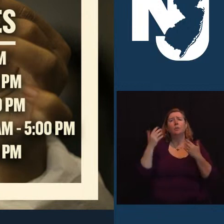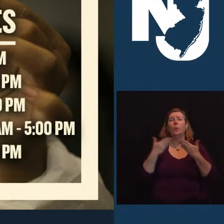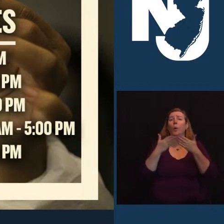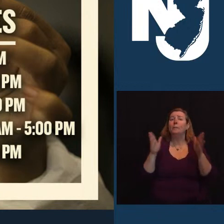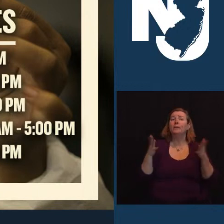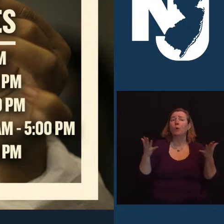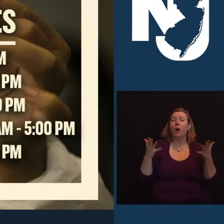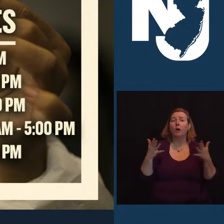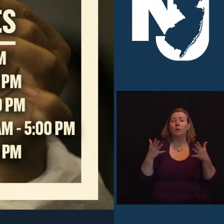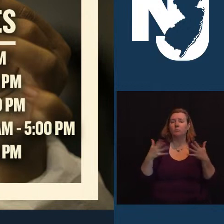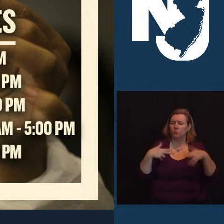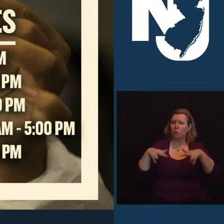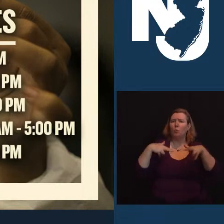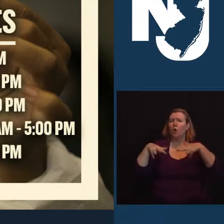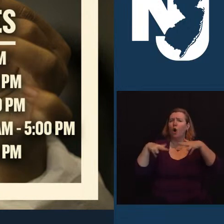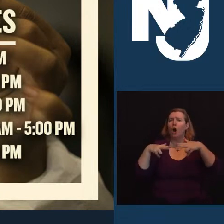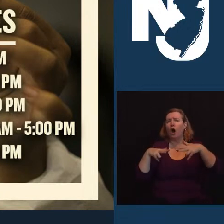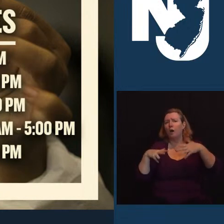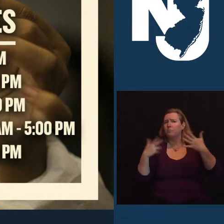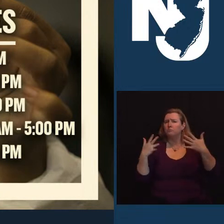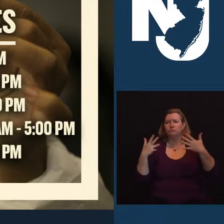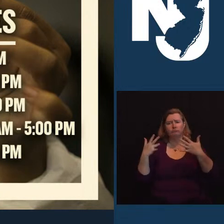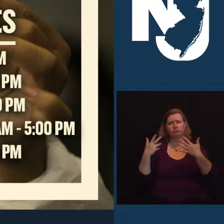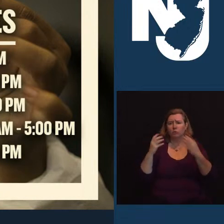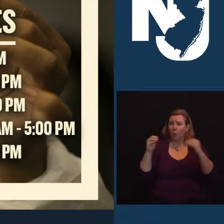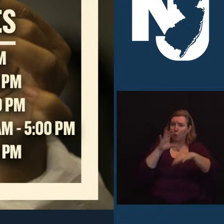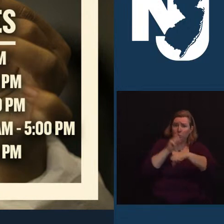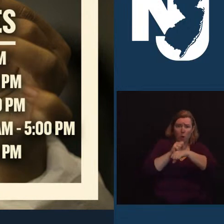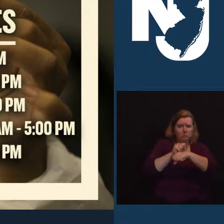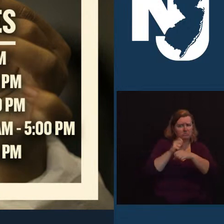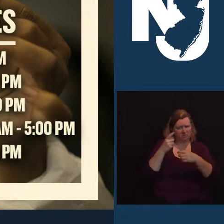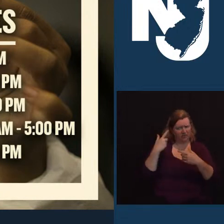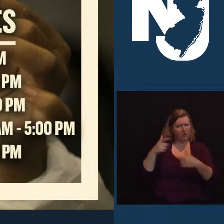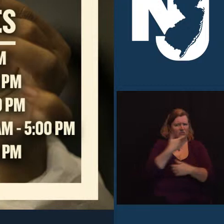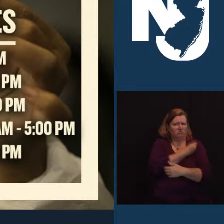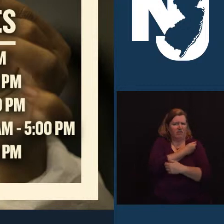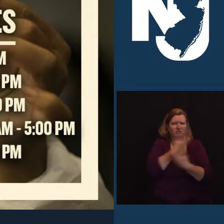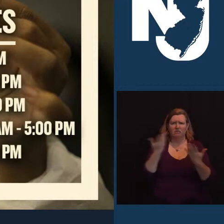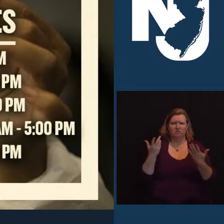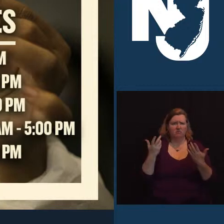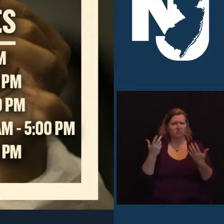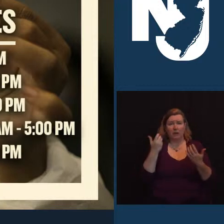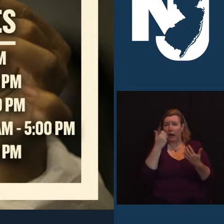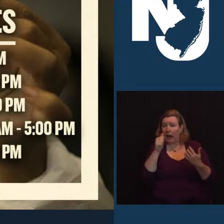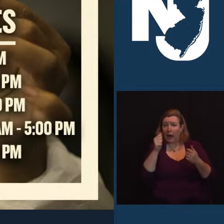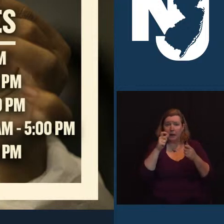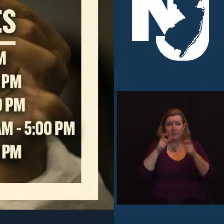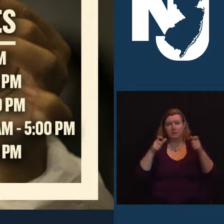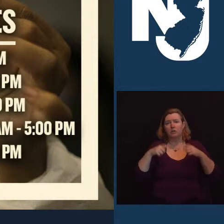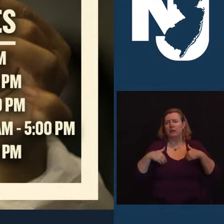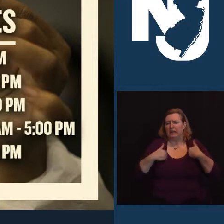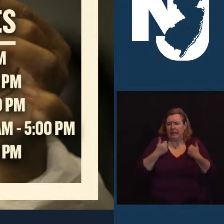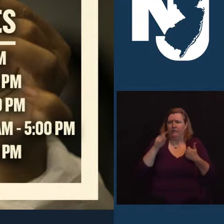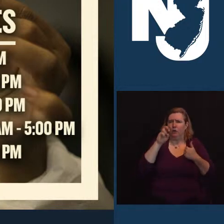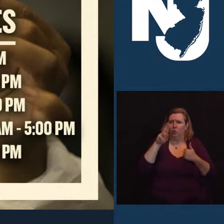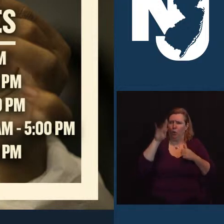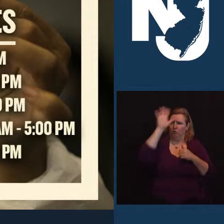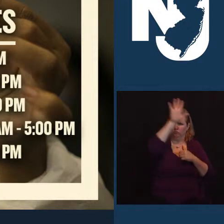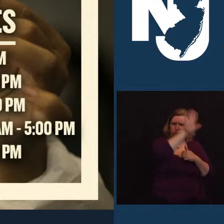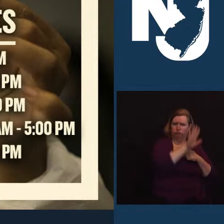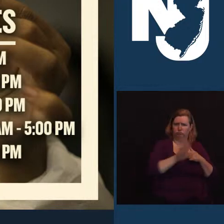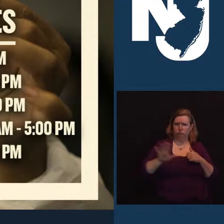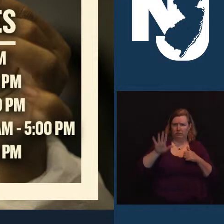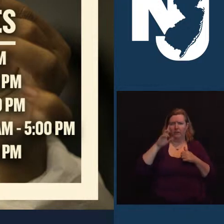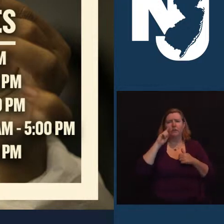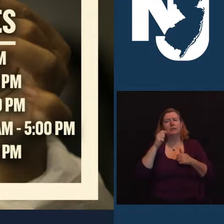every ward across the city. These sites are open to all Newarkers age 18 and older. We know our community-based efforts